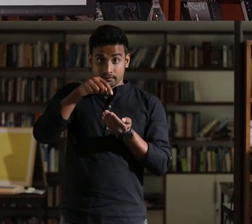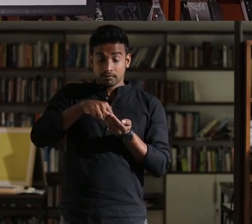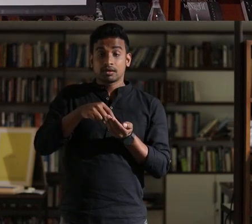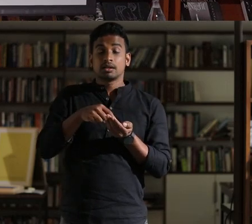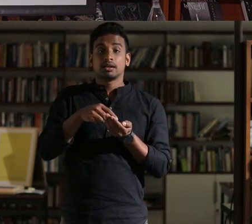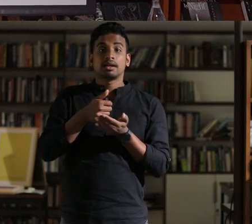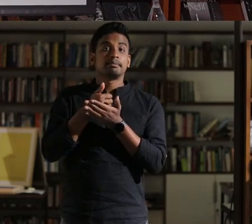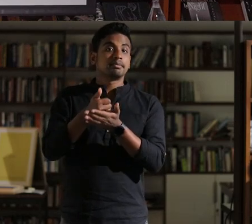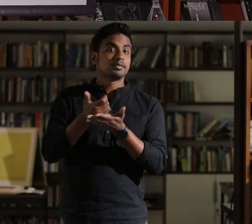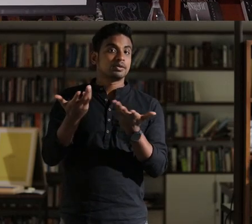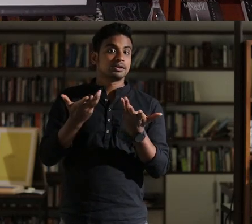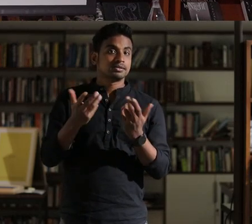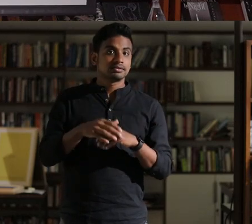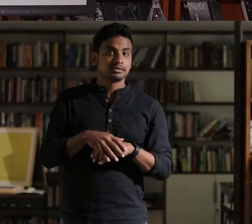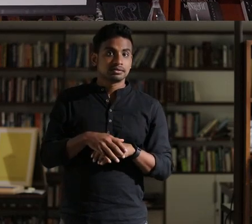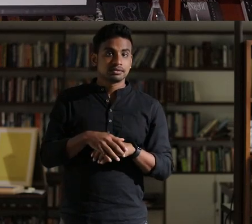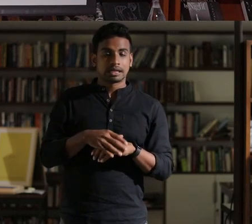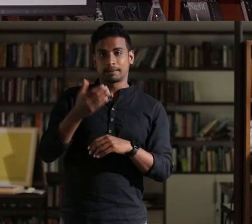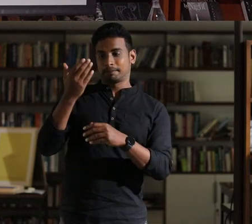what years ago